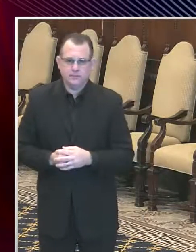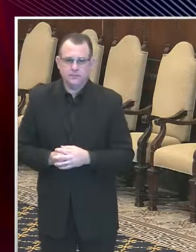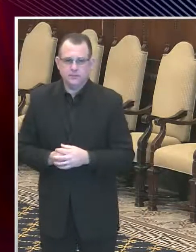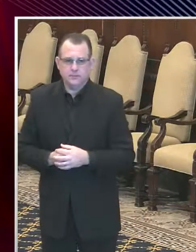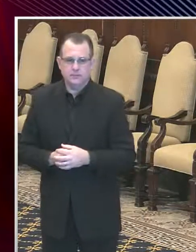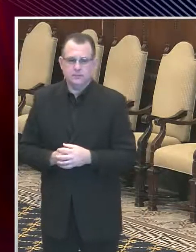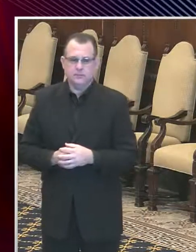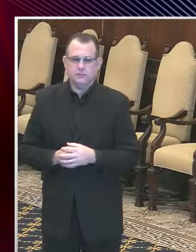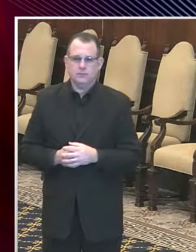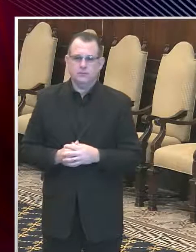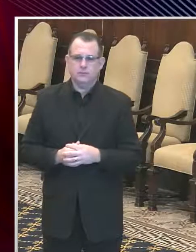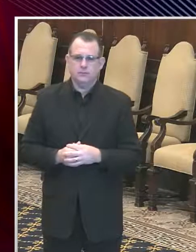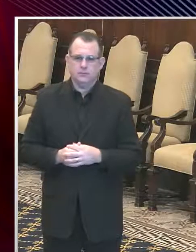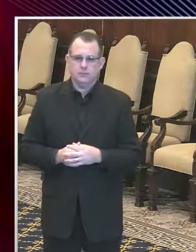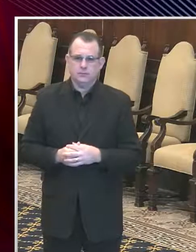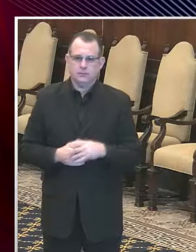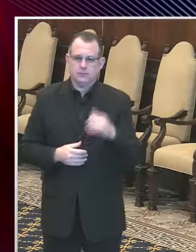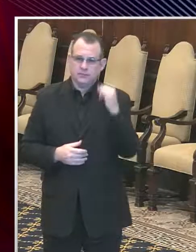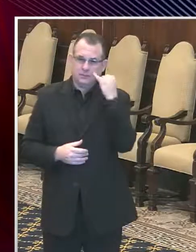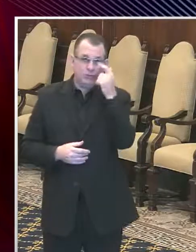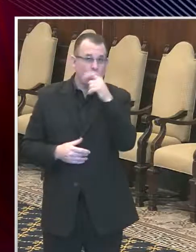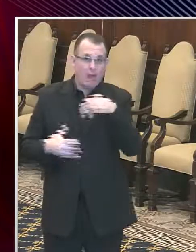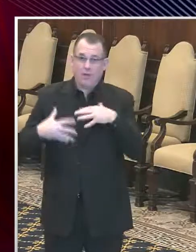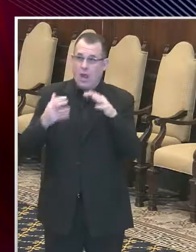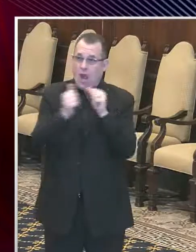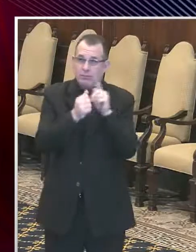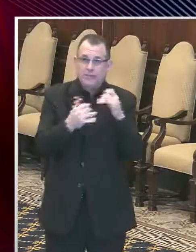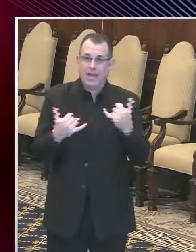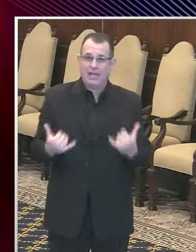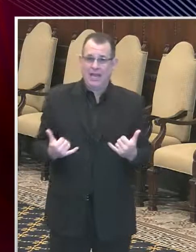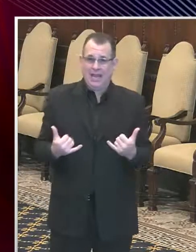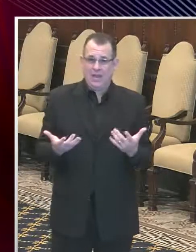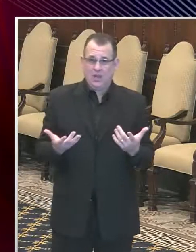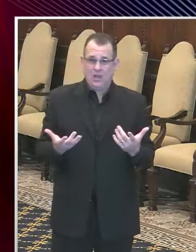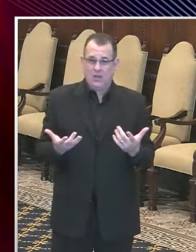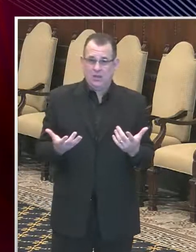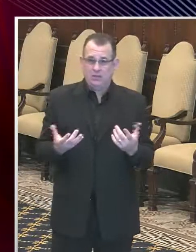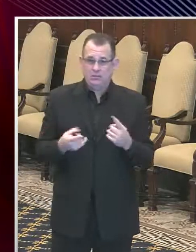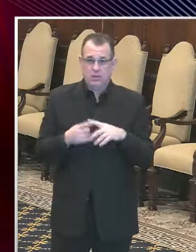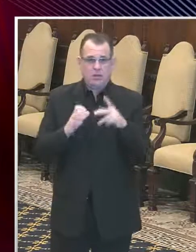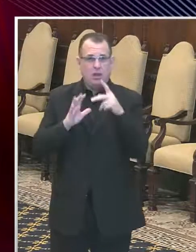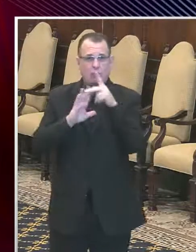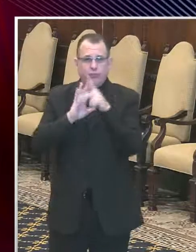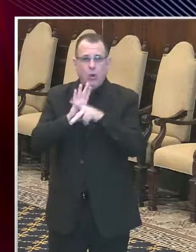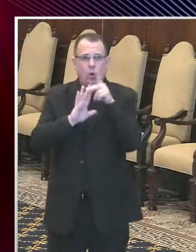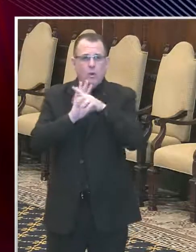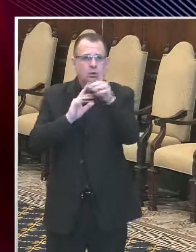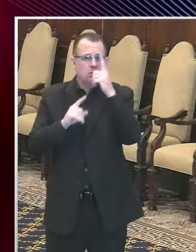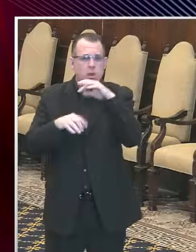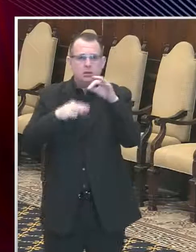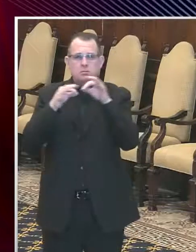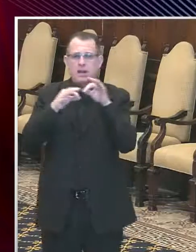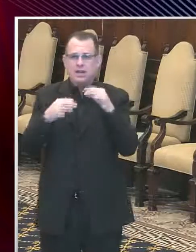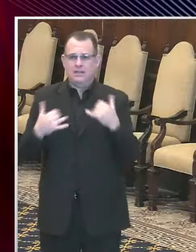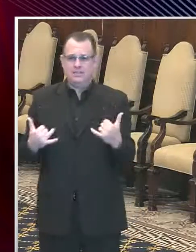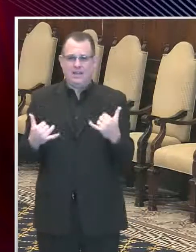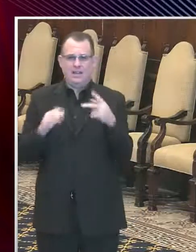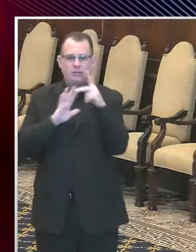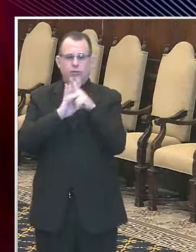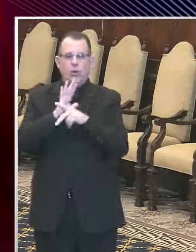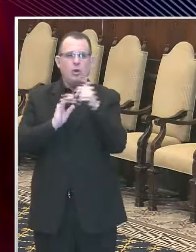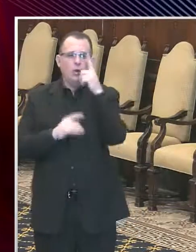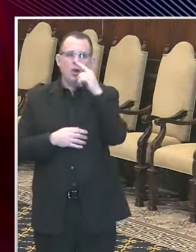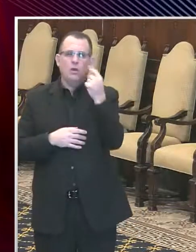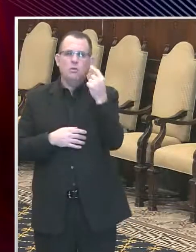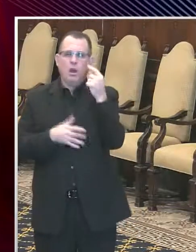Even if you don't have updates now on what the updated protocol would be, could you explain what the existing protocol is for someone to